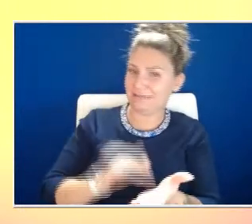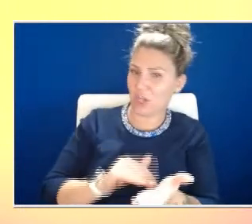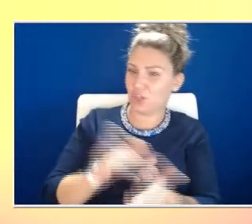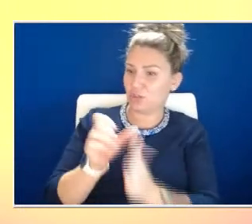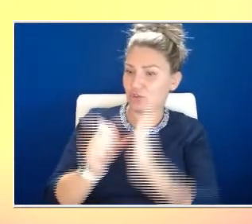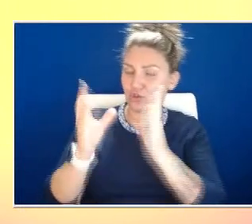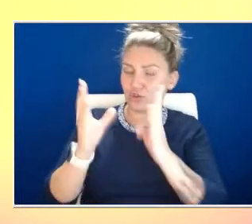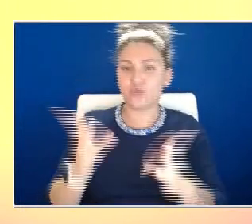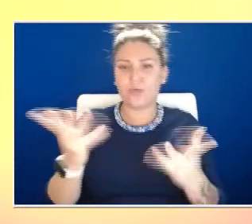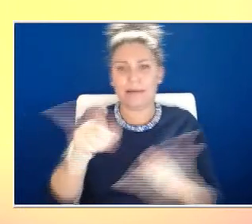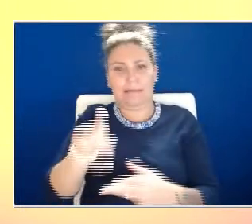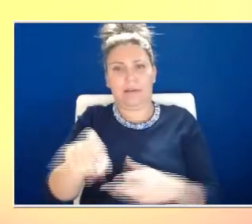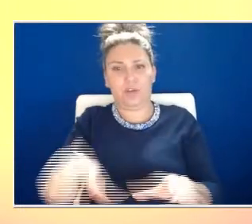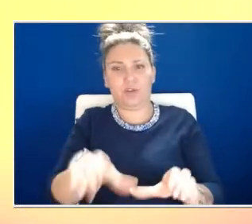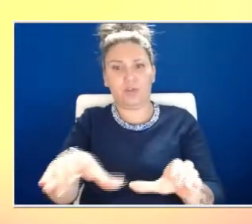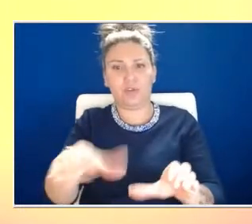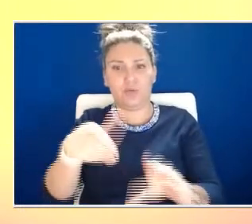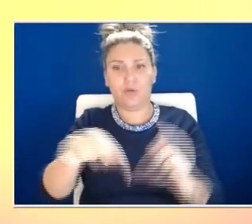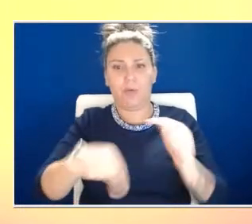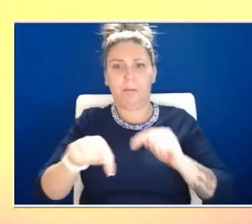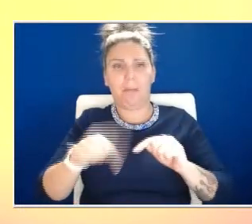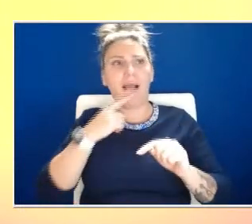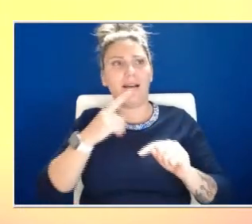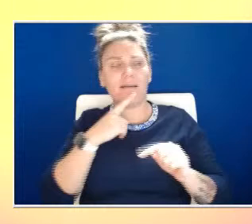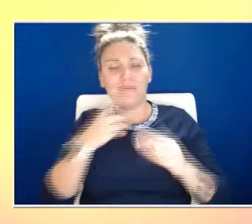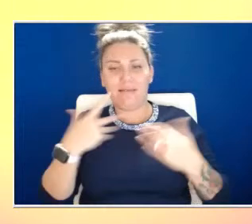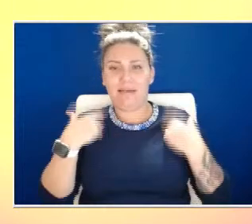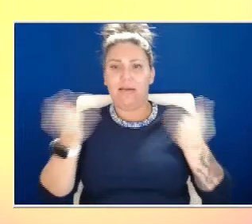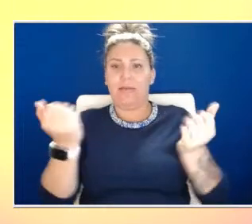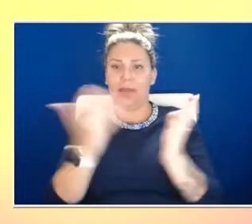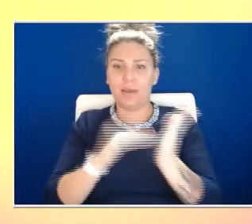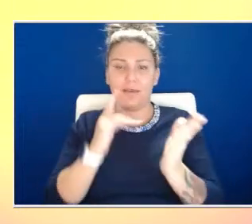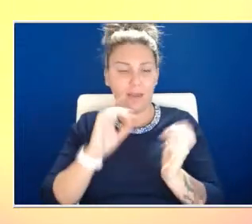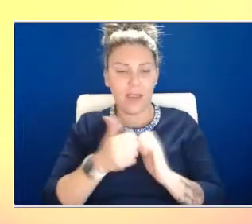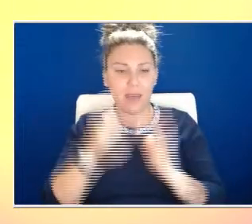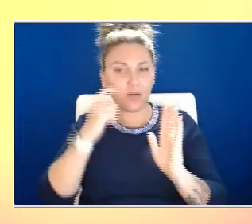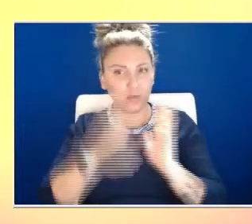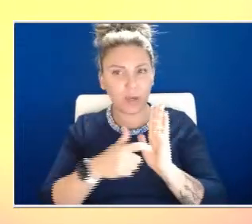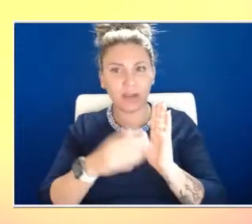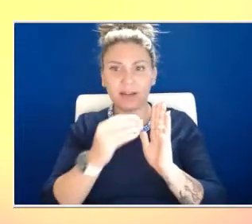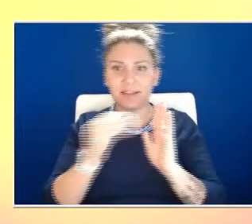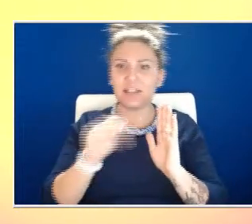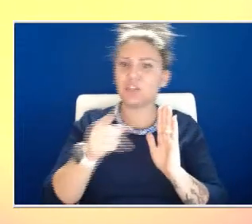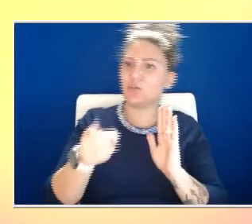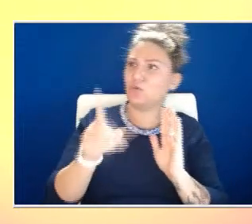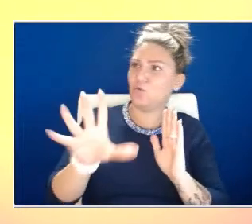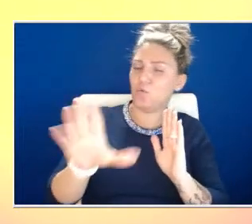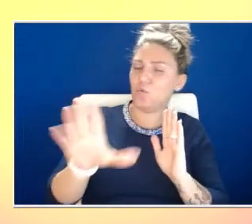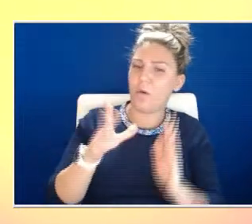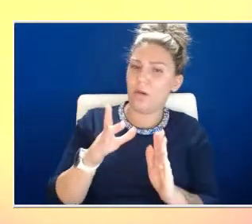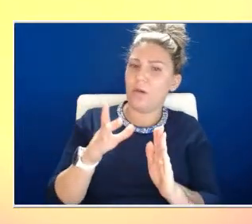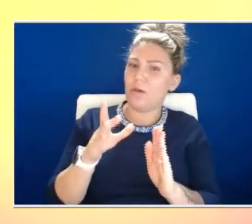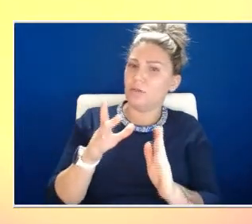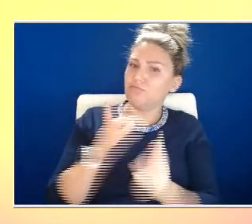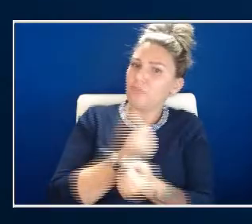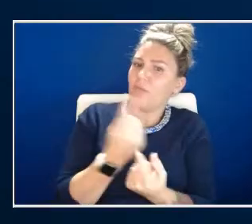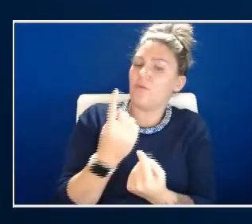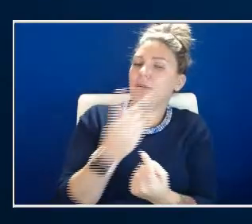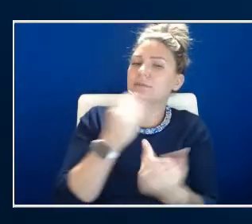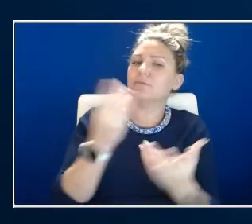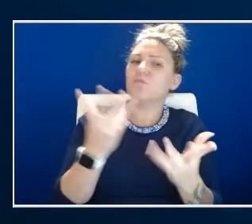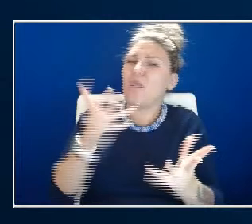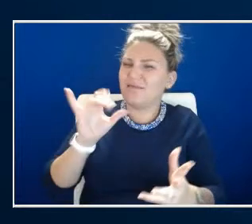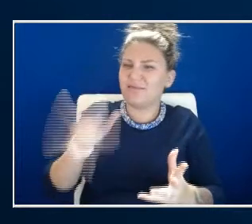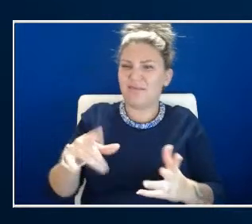to do to get Sean back to health, how to recognize the problem in you or your loved ones, and what is aortic stenosis. We'll tell you everything you need to know before